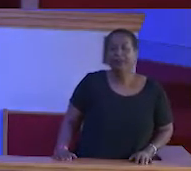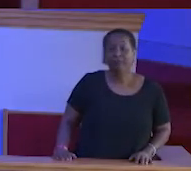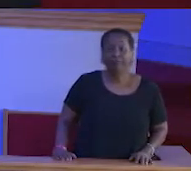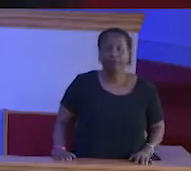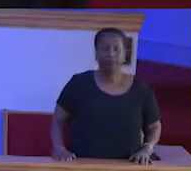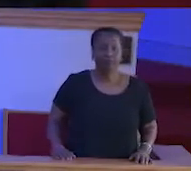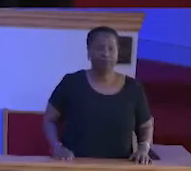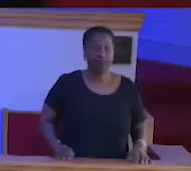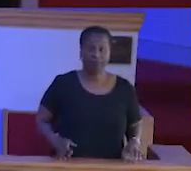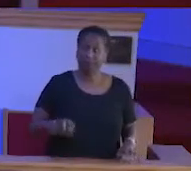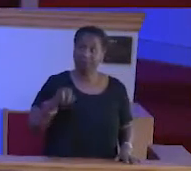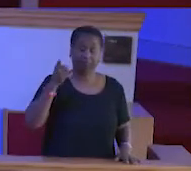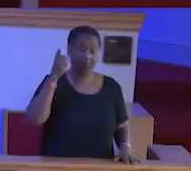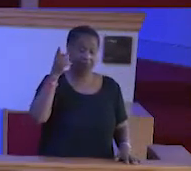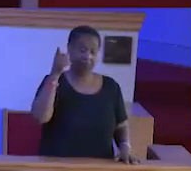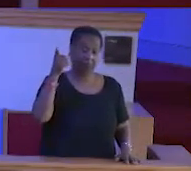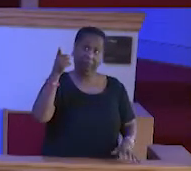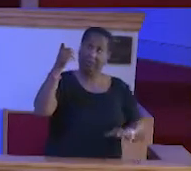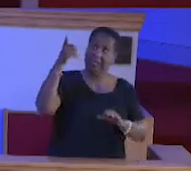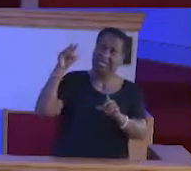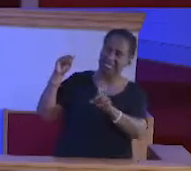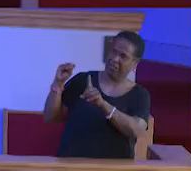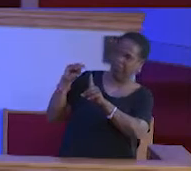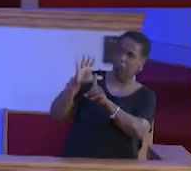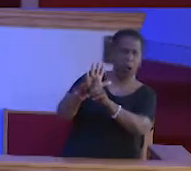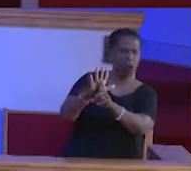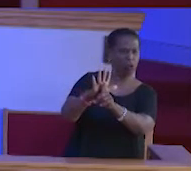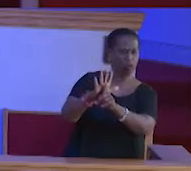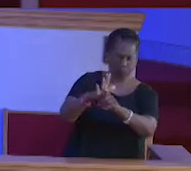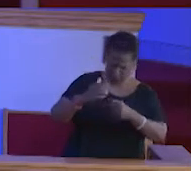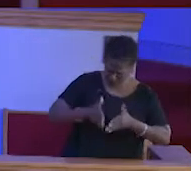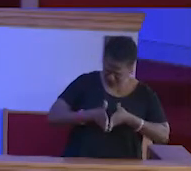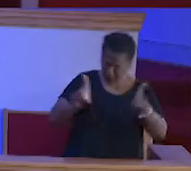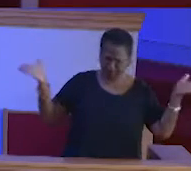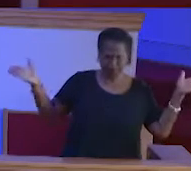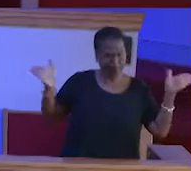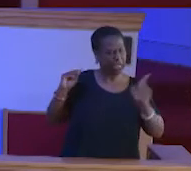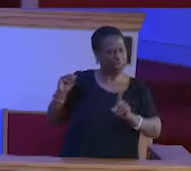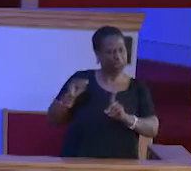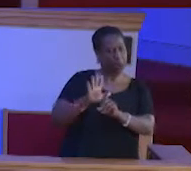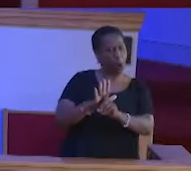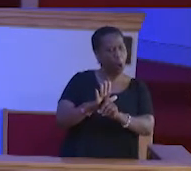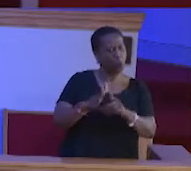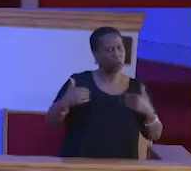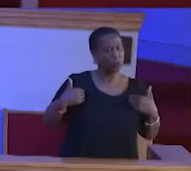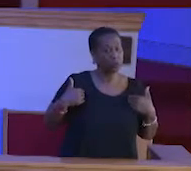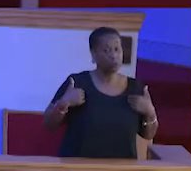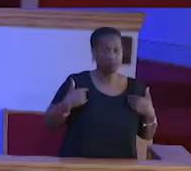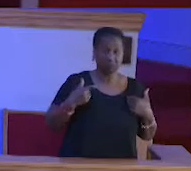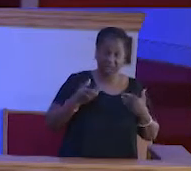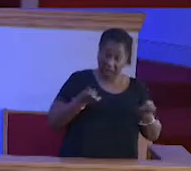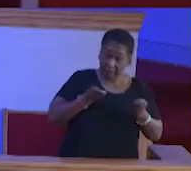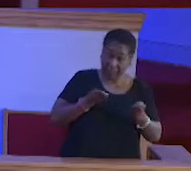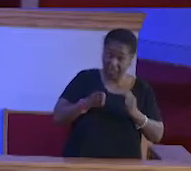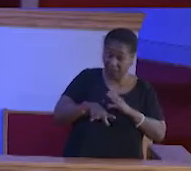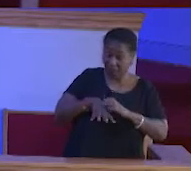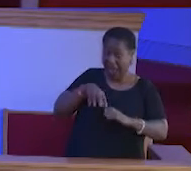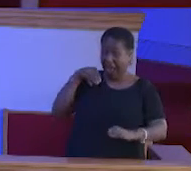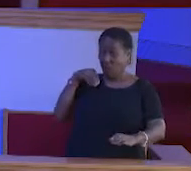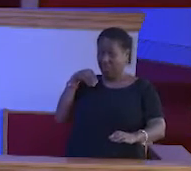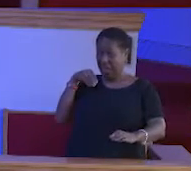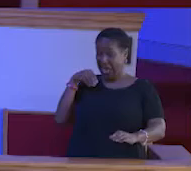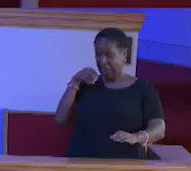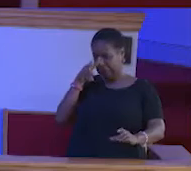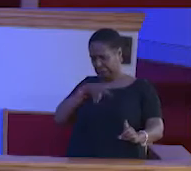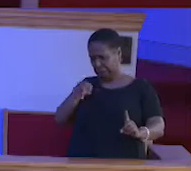Got exposed for expectation. And to do ministry from the outside in requires